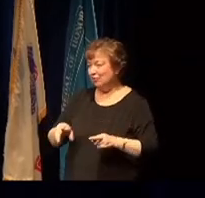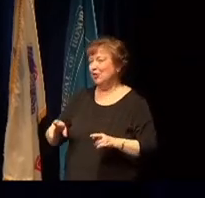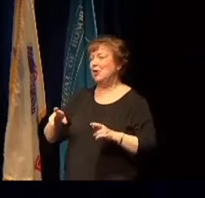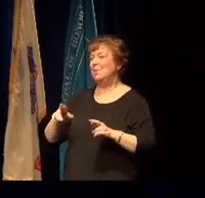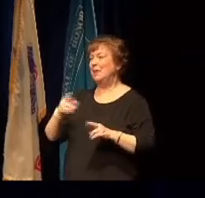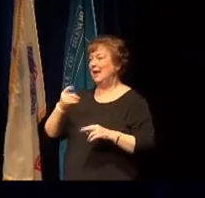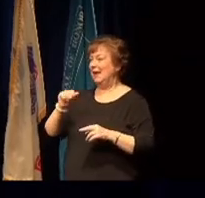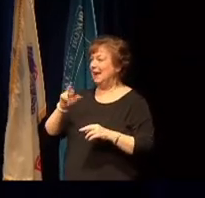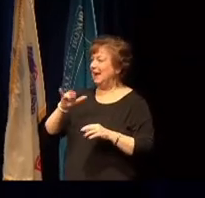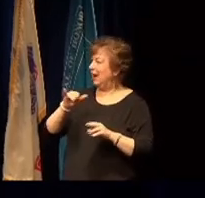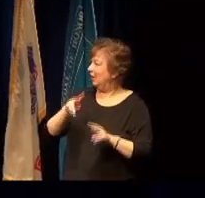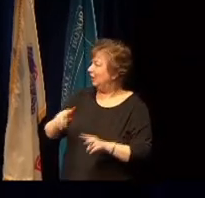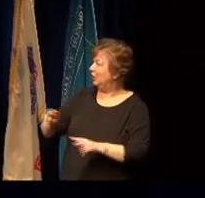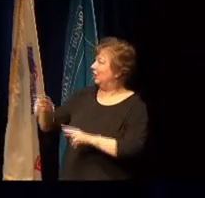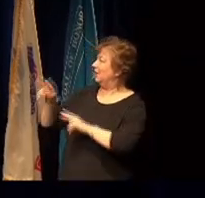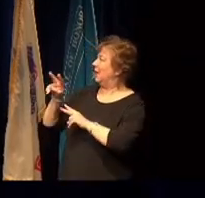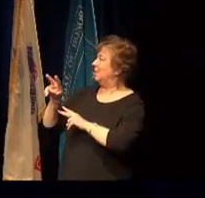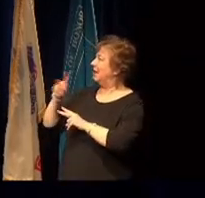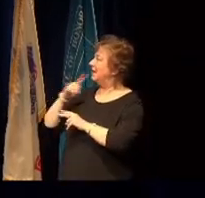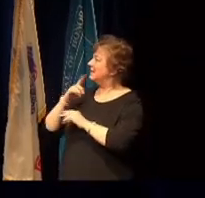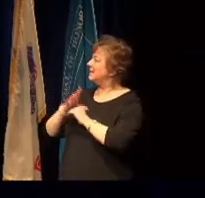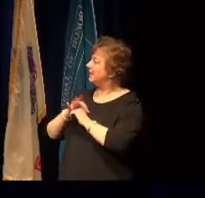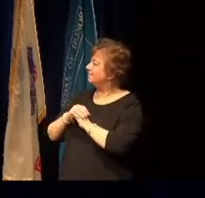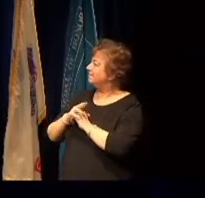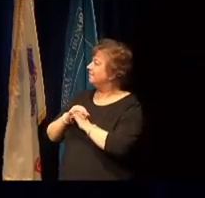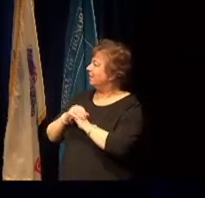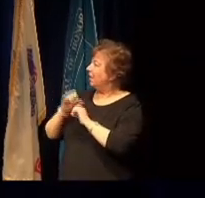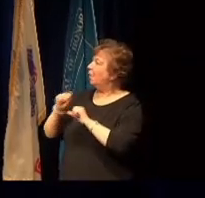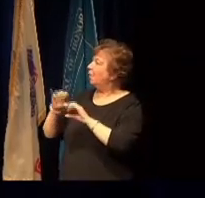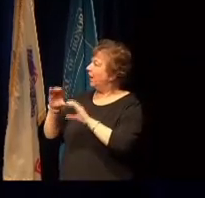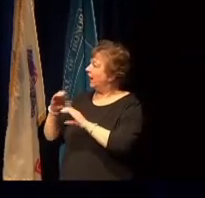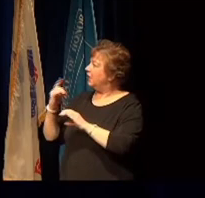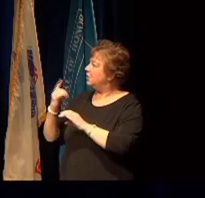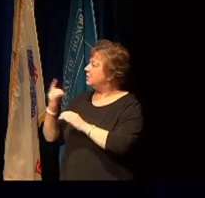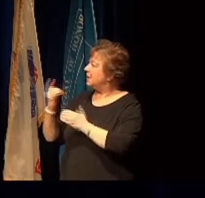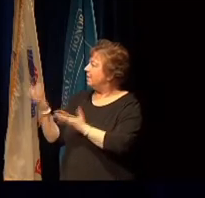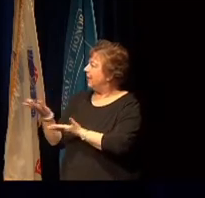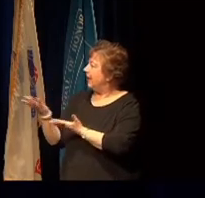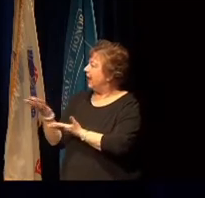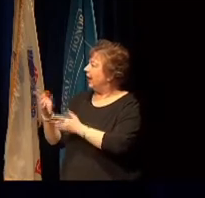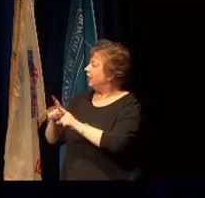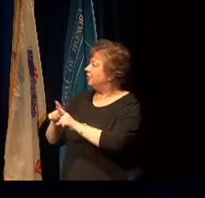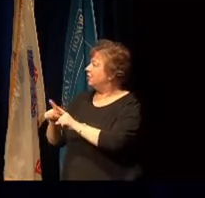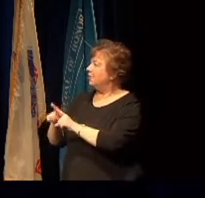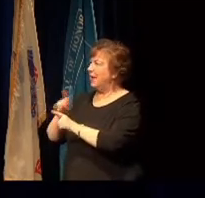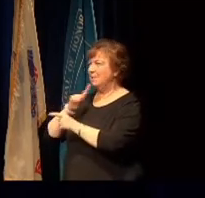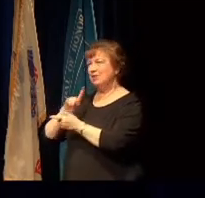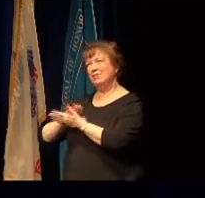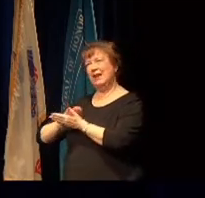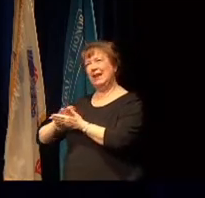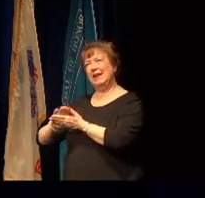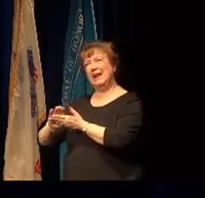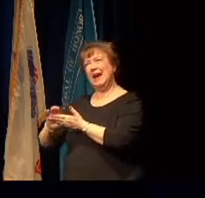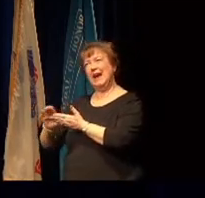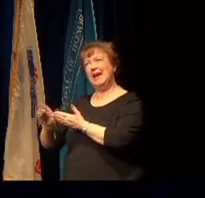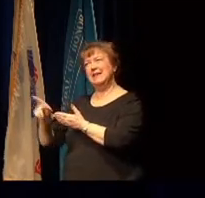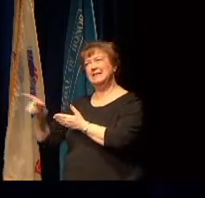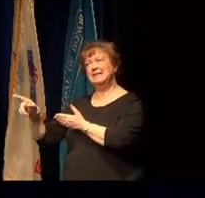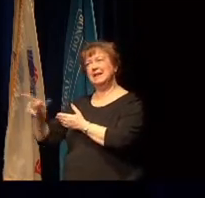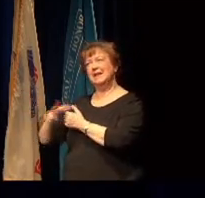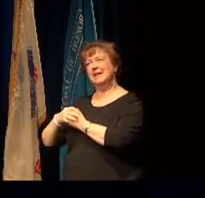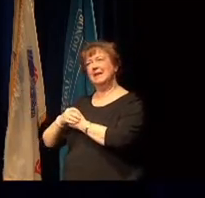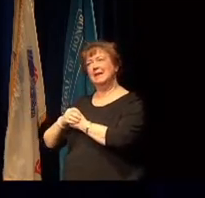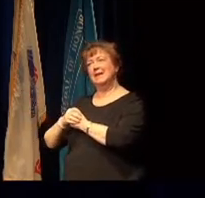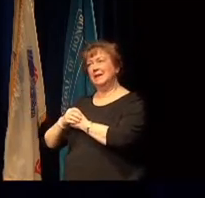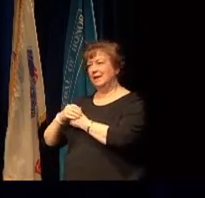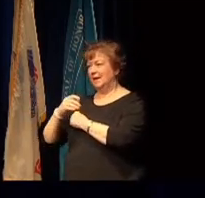and he said, "We even could do something here." He goes, "That would be so nice, wouldn't it?" A